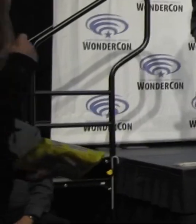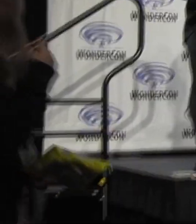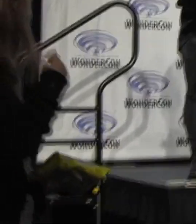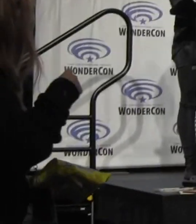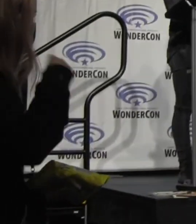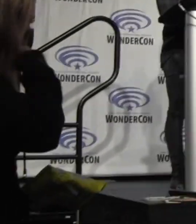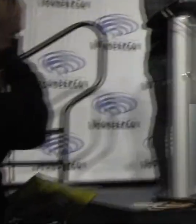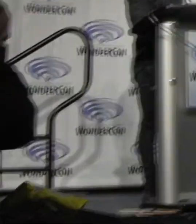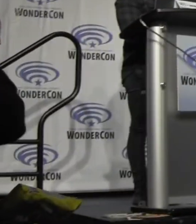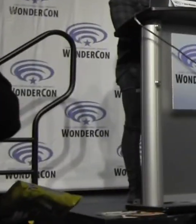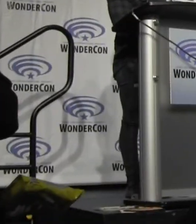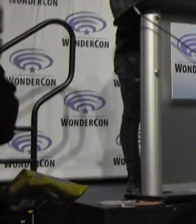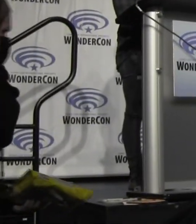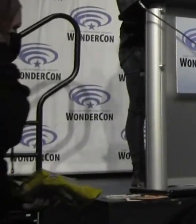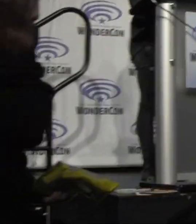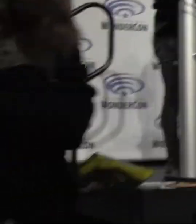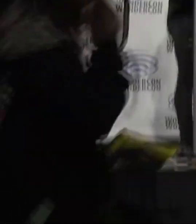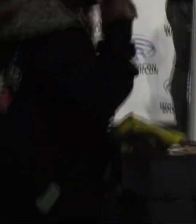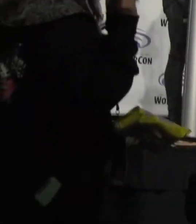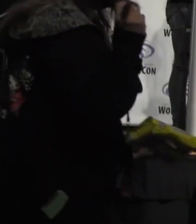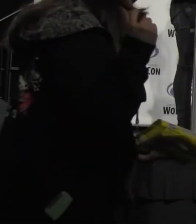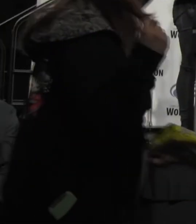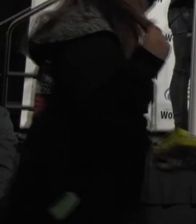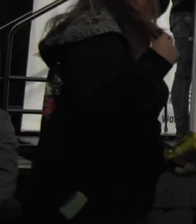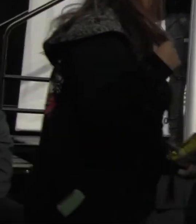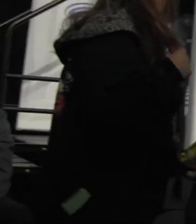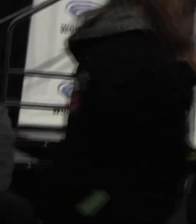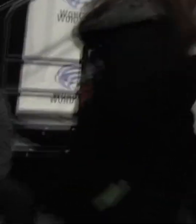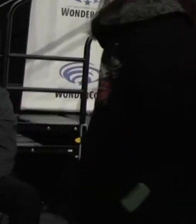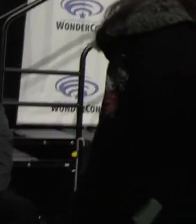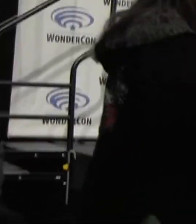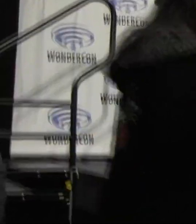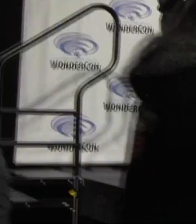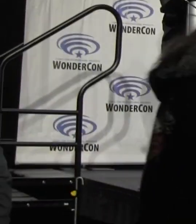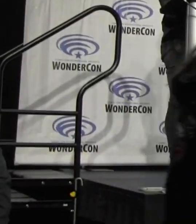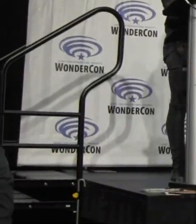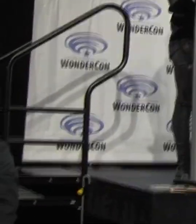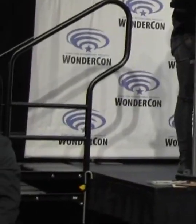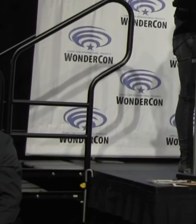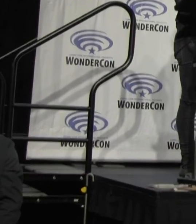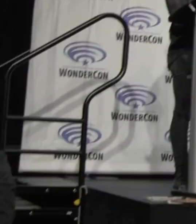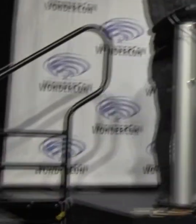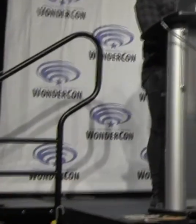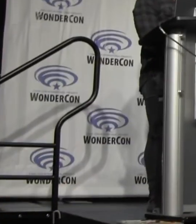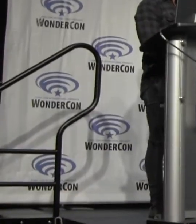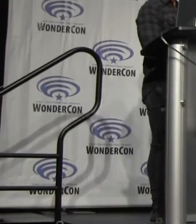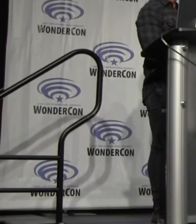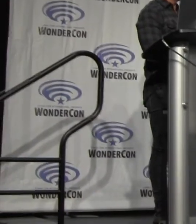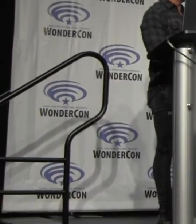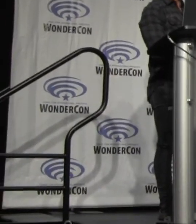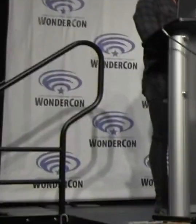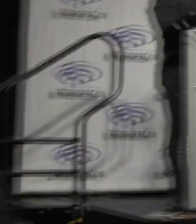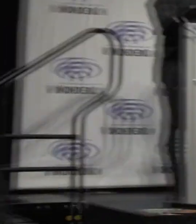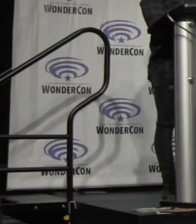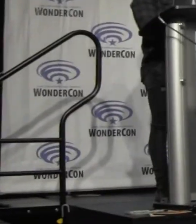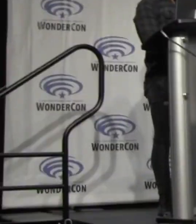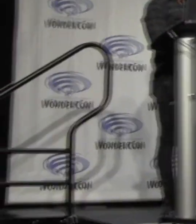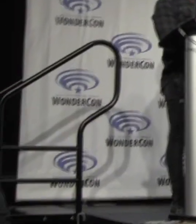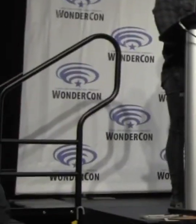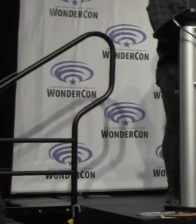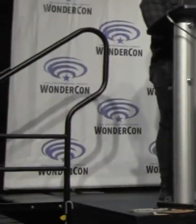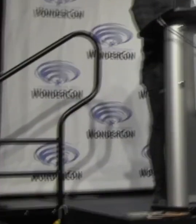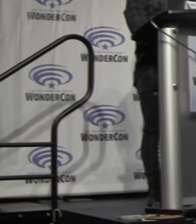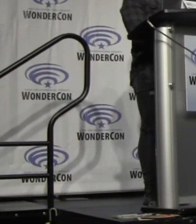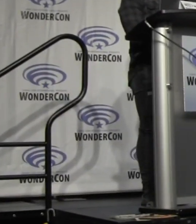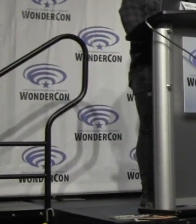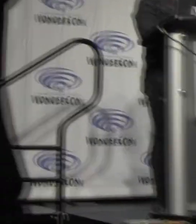world through marijuana. Thanks to Tommy Chong, Cheech Marin, Z2 Comics, Wondercon, and everyone here, all you